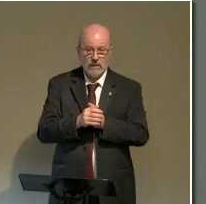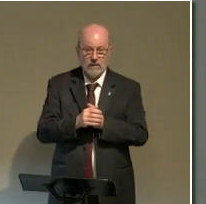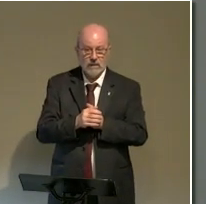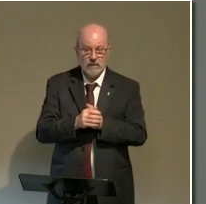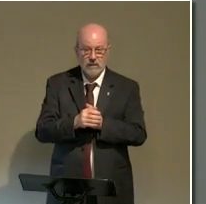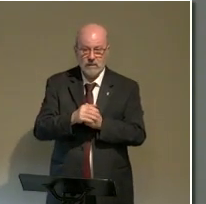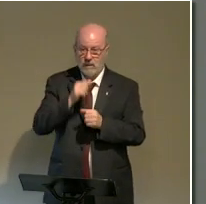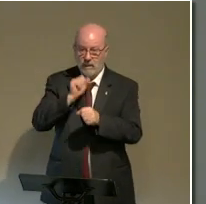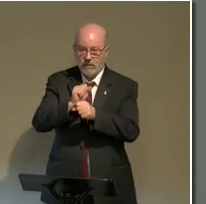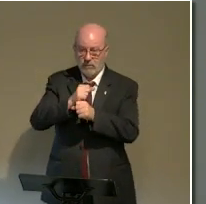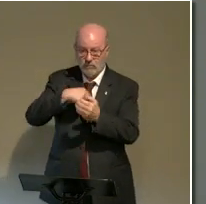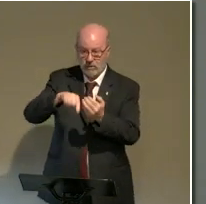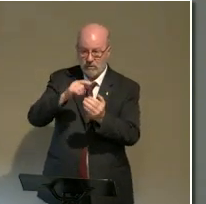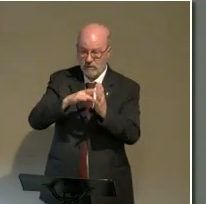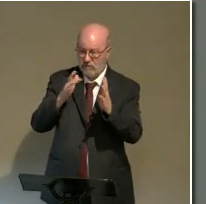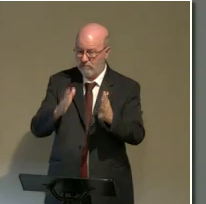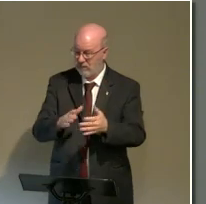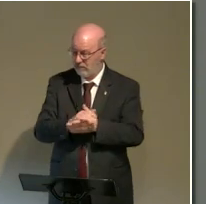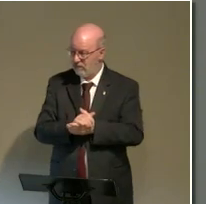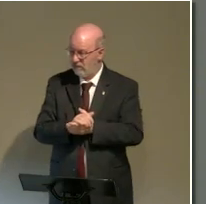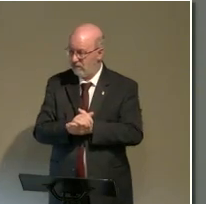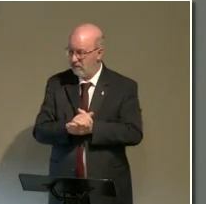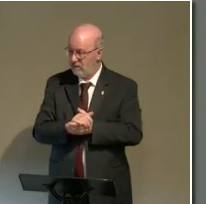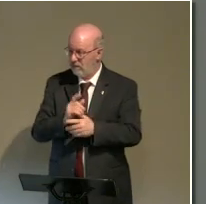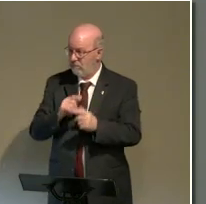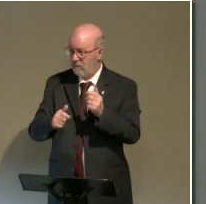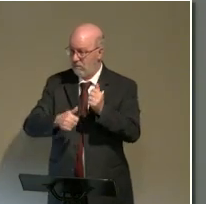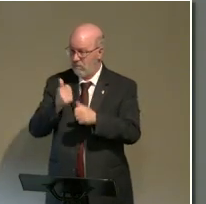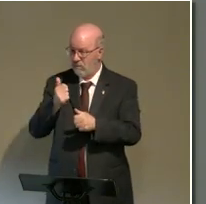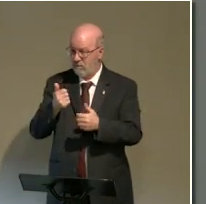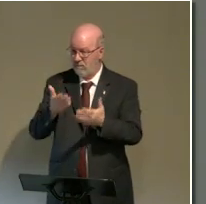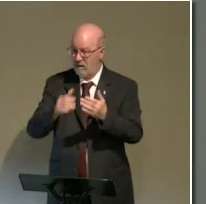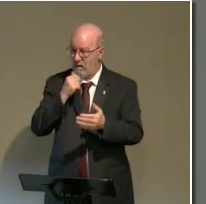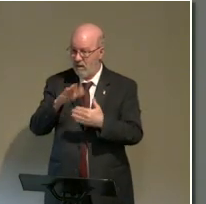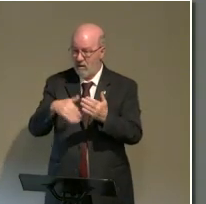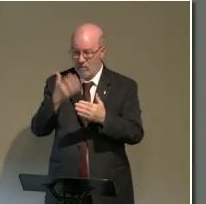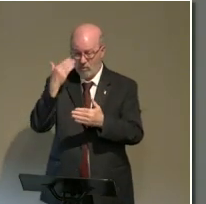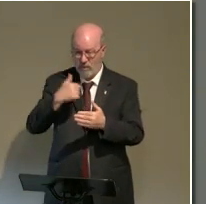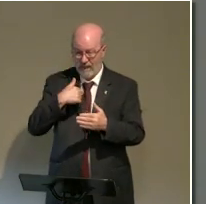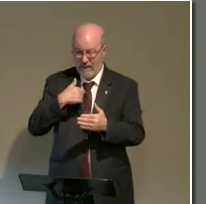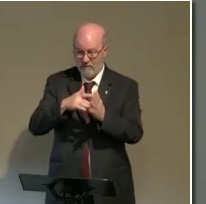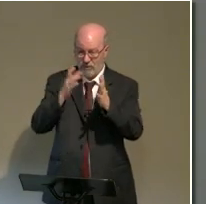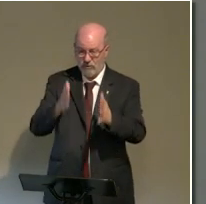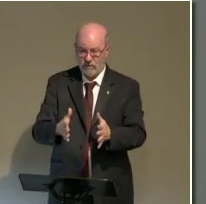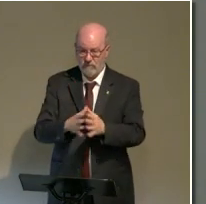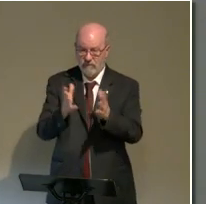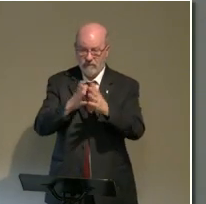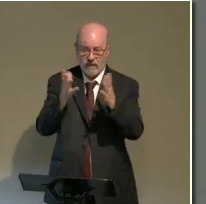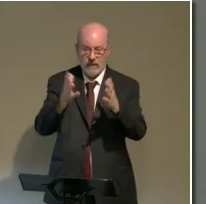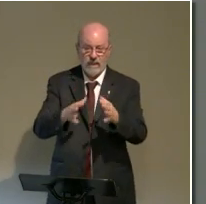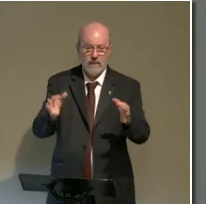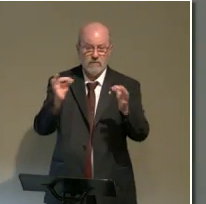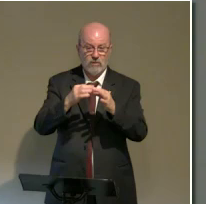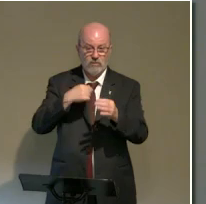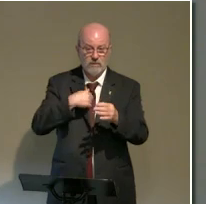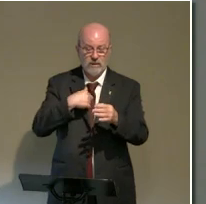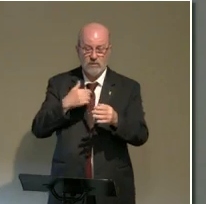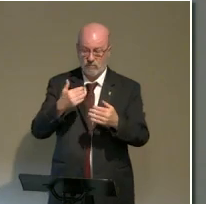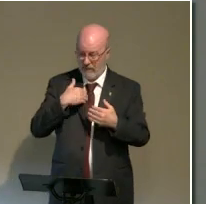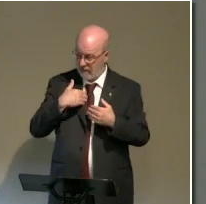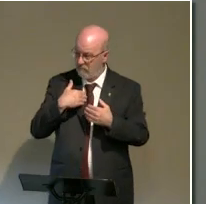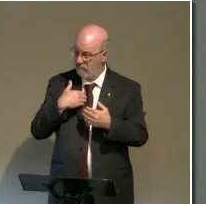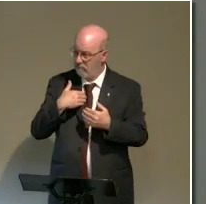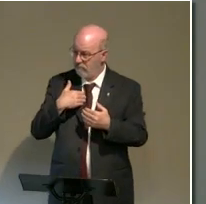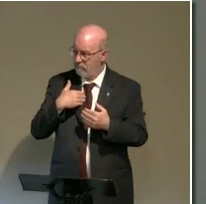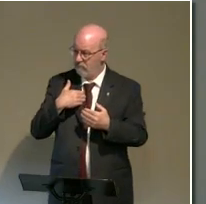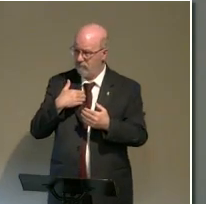I don't work around Christians, okay? But they, most if not all of them, know that I'm Christian. It's very important for me to have